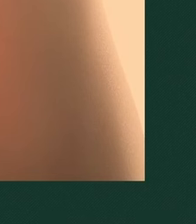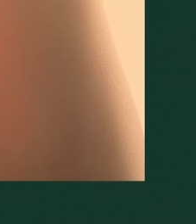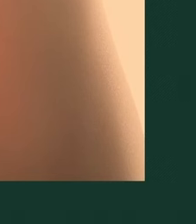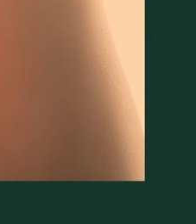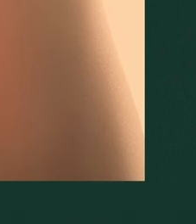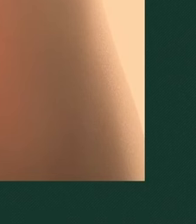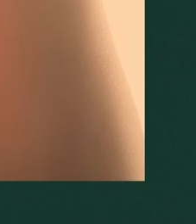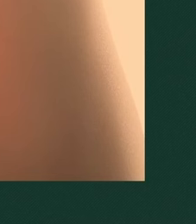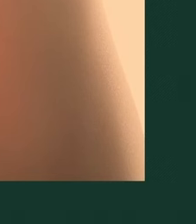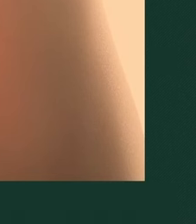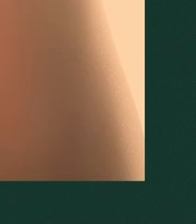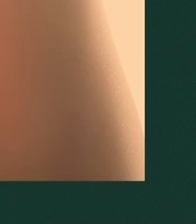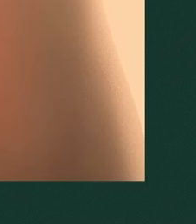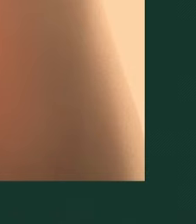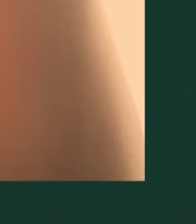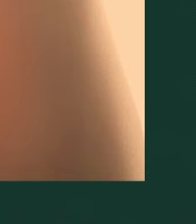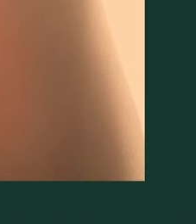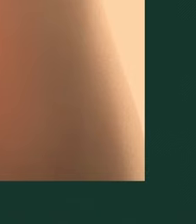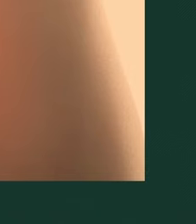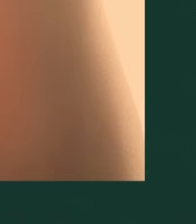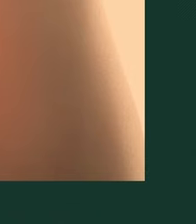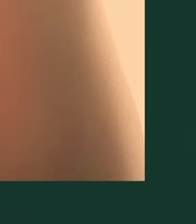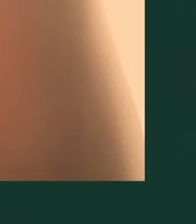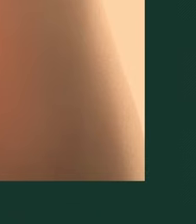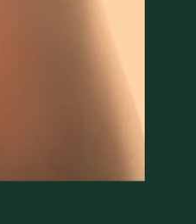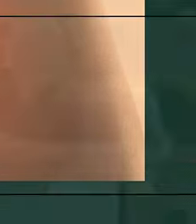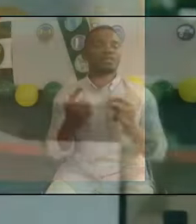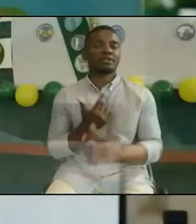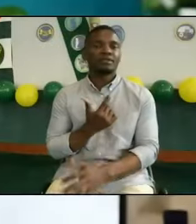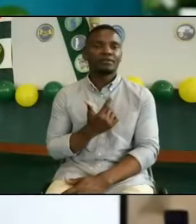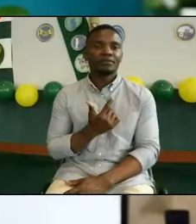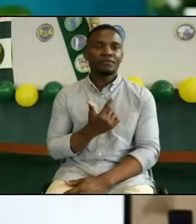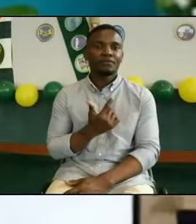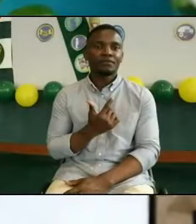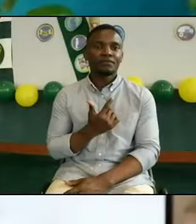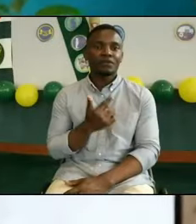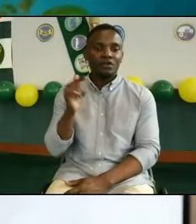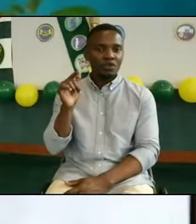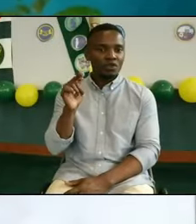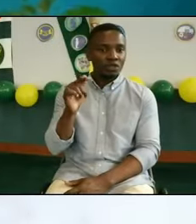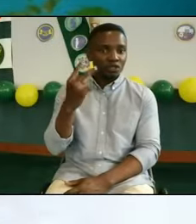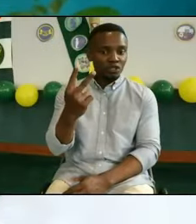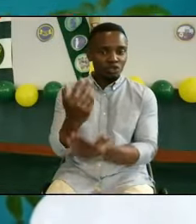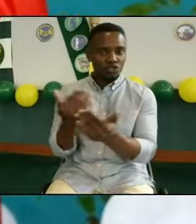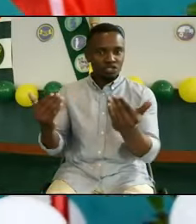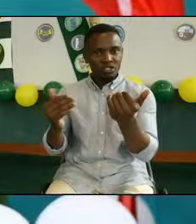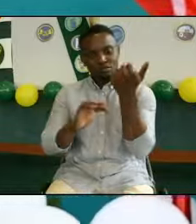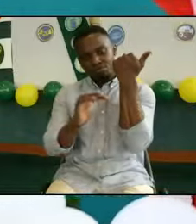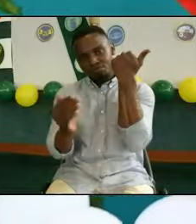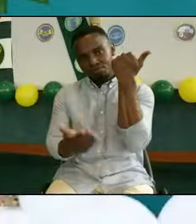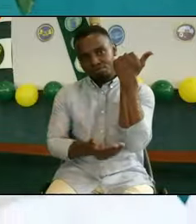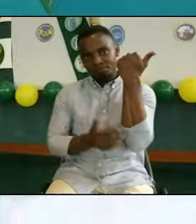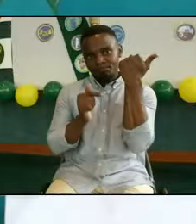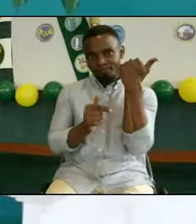words I select here. I am using them comparatively. Conceived, the two children were conceived